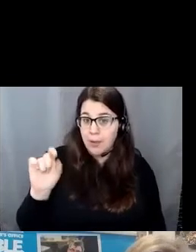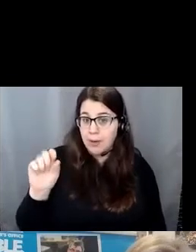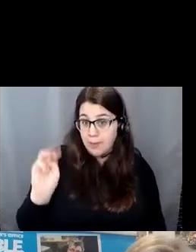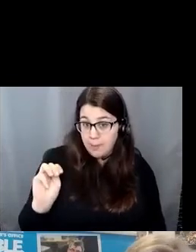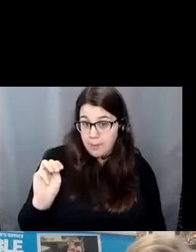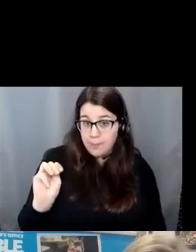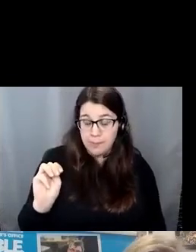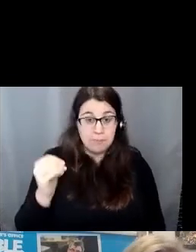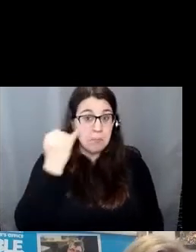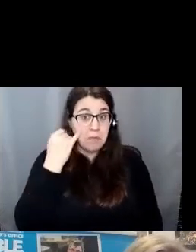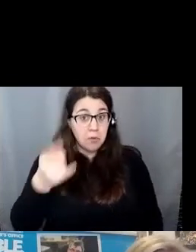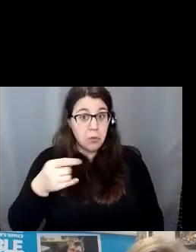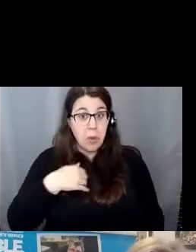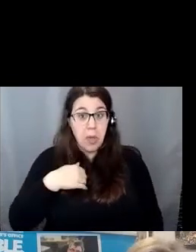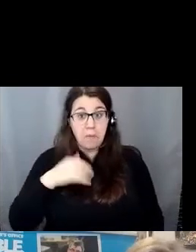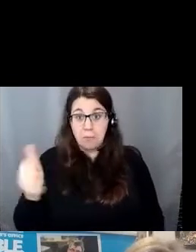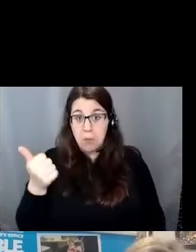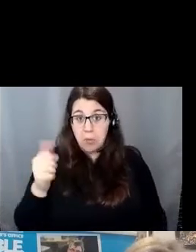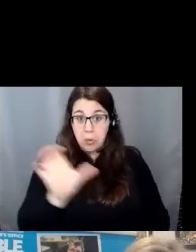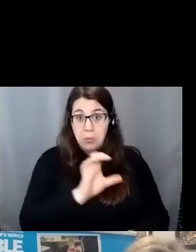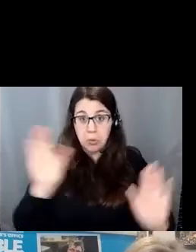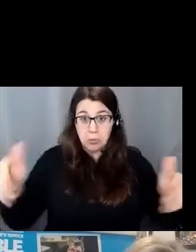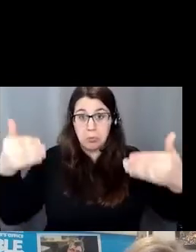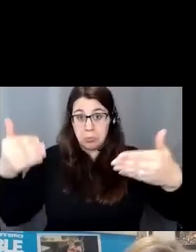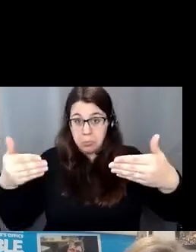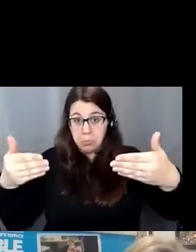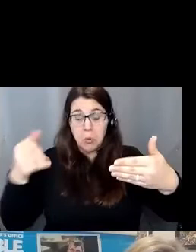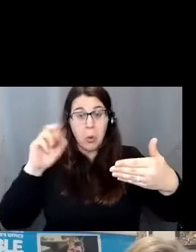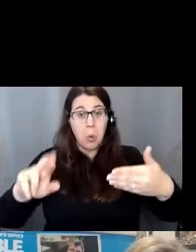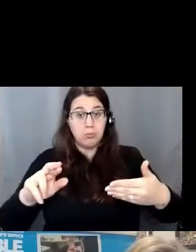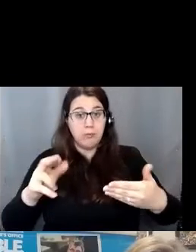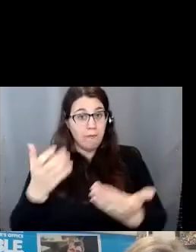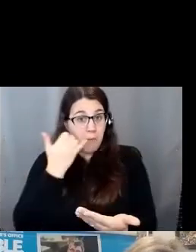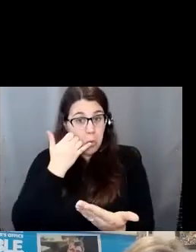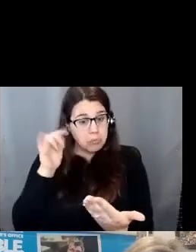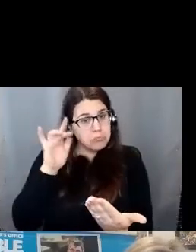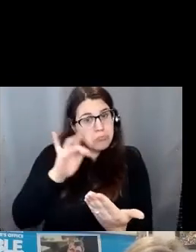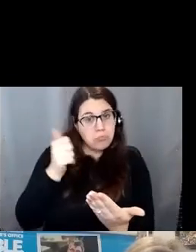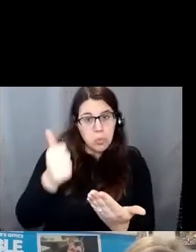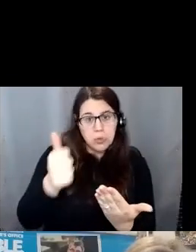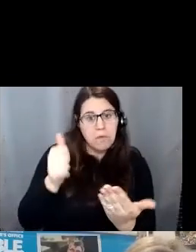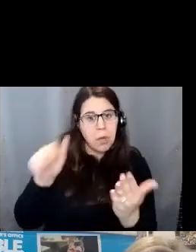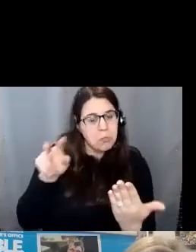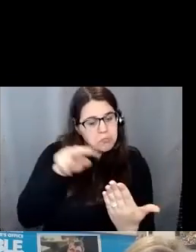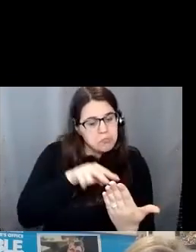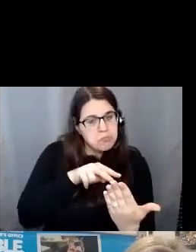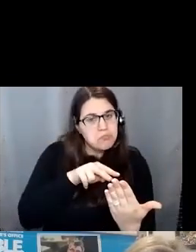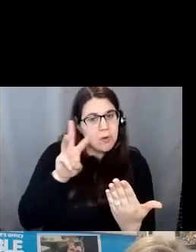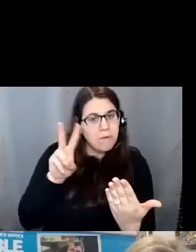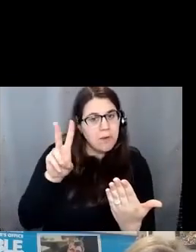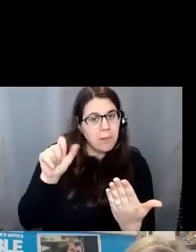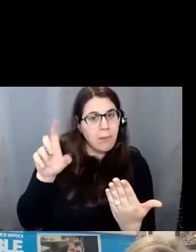additional monitor or your smartphone, feel free to take a quick look at WVABLE.com, as I'll be referring to the